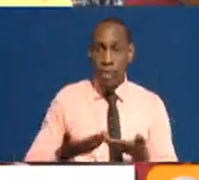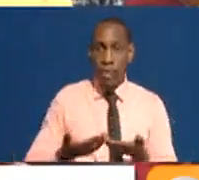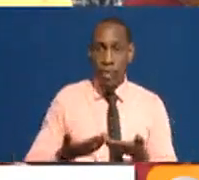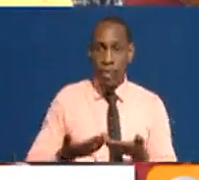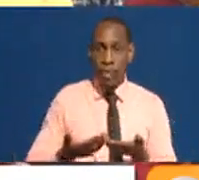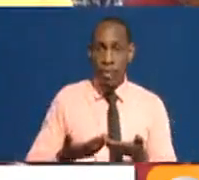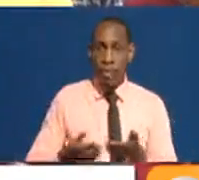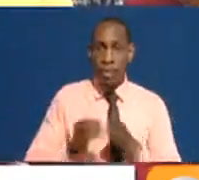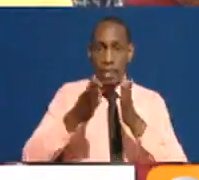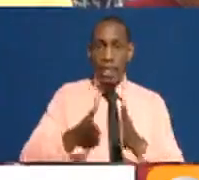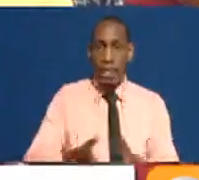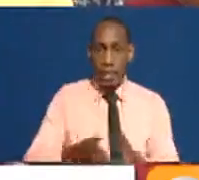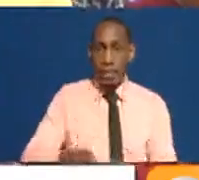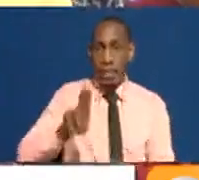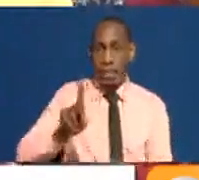wa UDA.